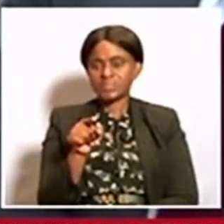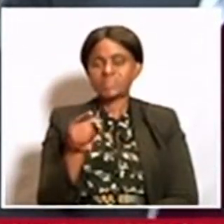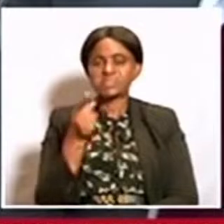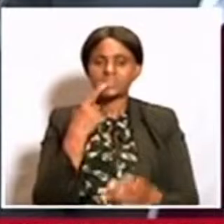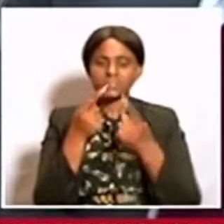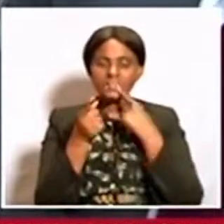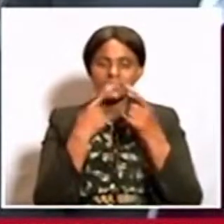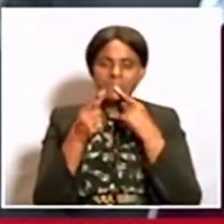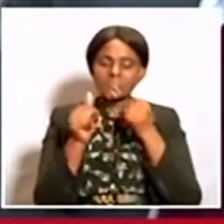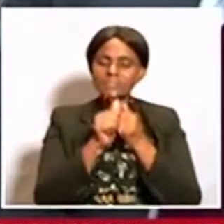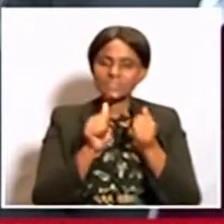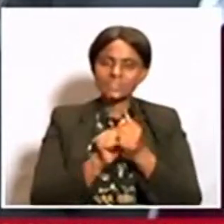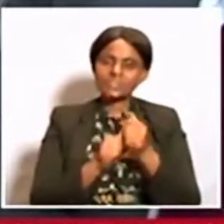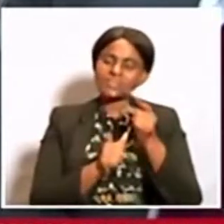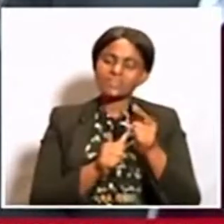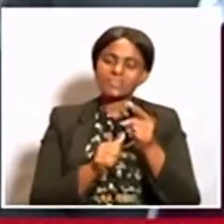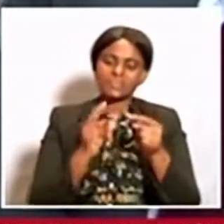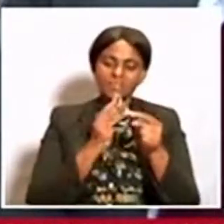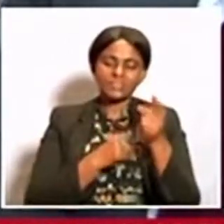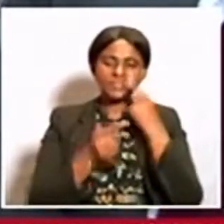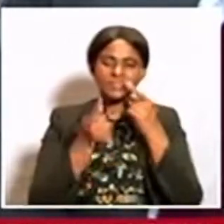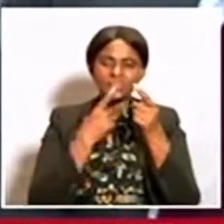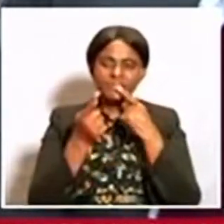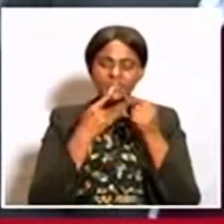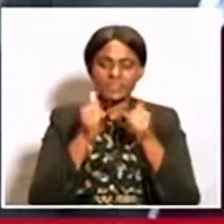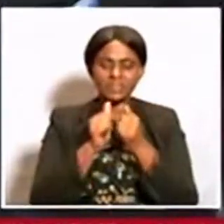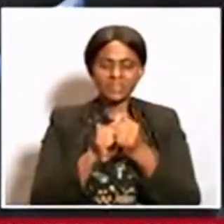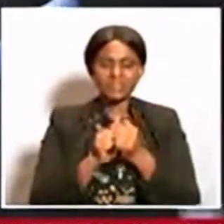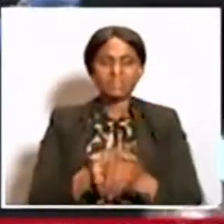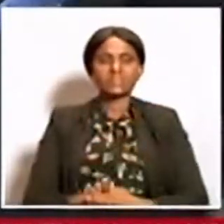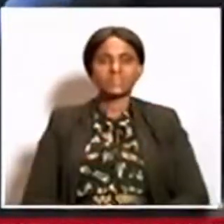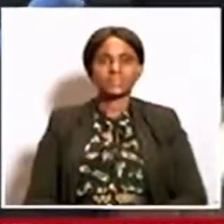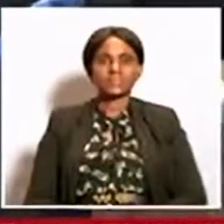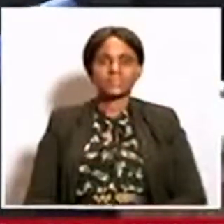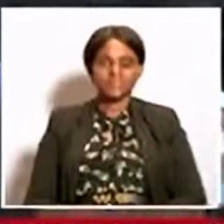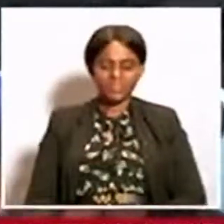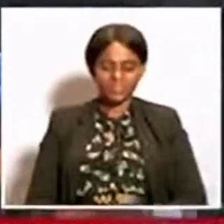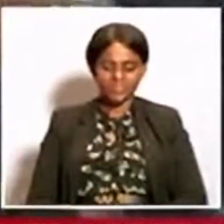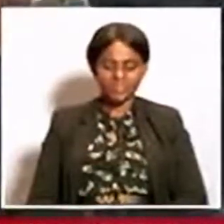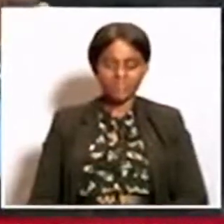it. We talked about it, we informed the CS. Let's go to page 16.